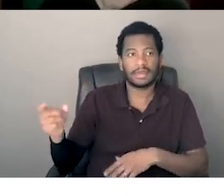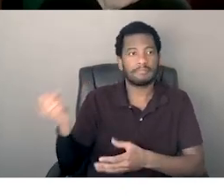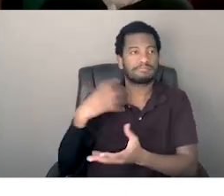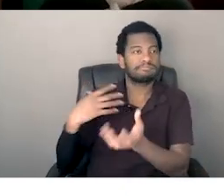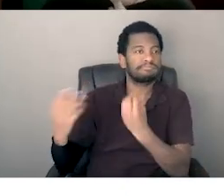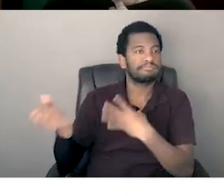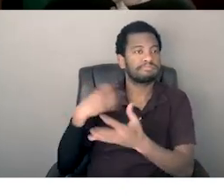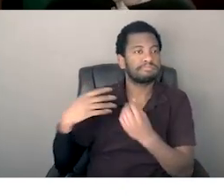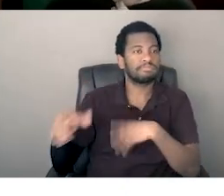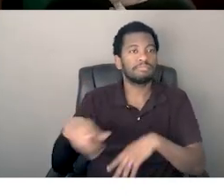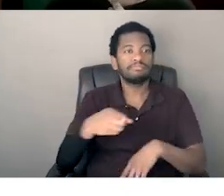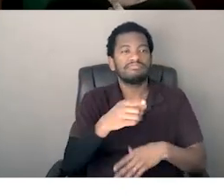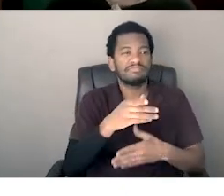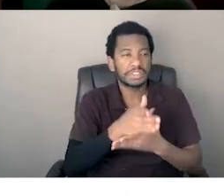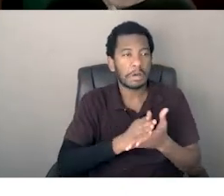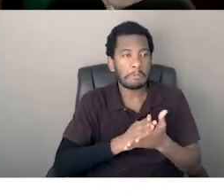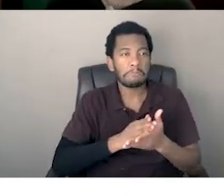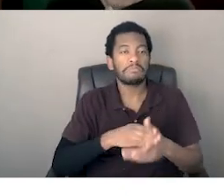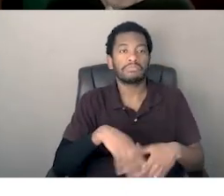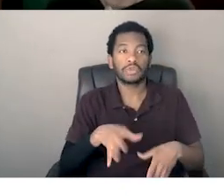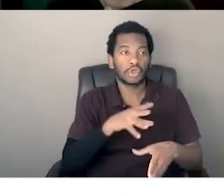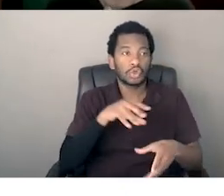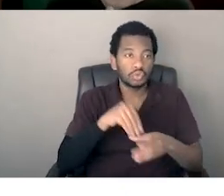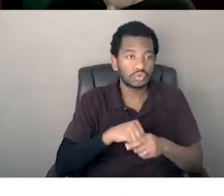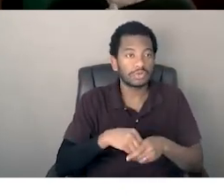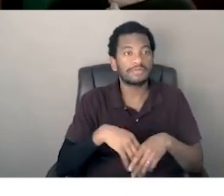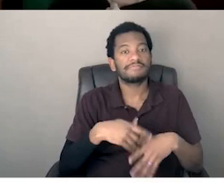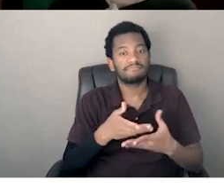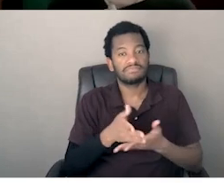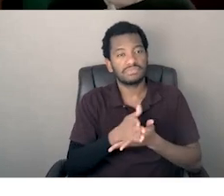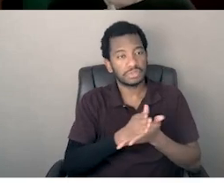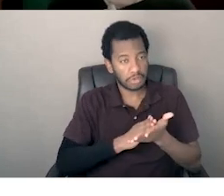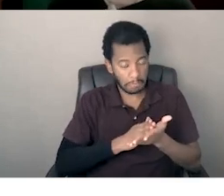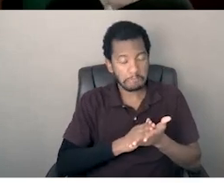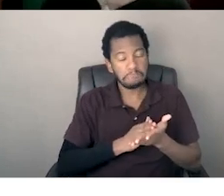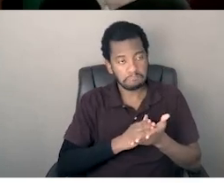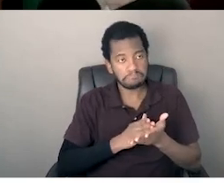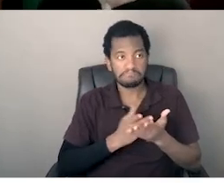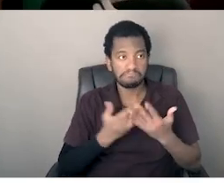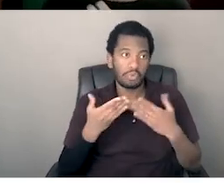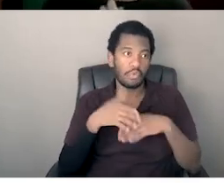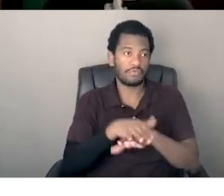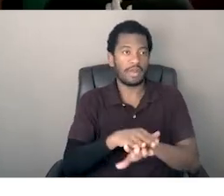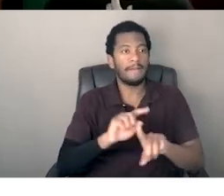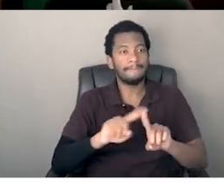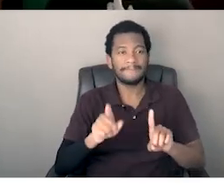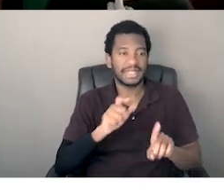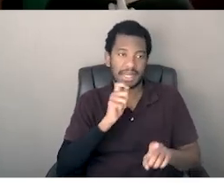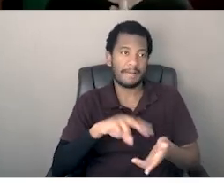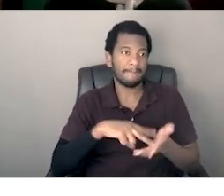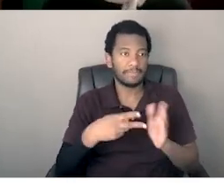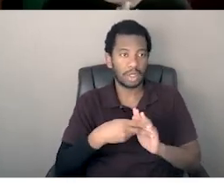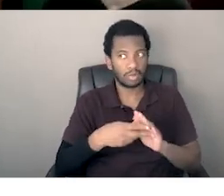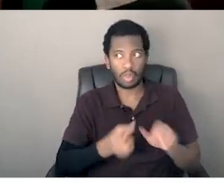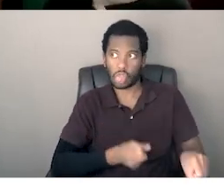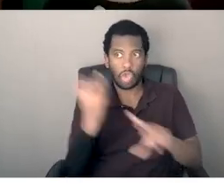And so these are some of them are very overlapped with what there is now. And so there's not, it doesn't mean we throw everything out the